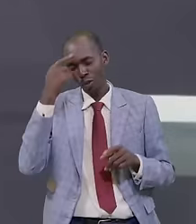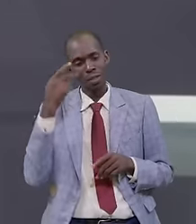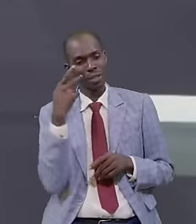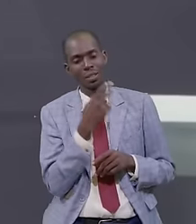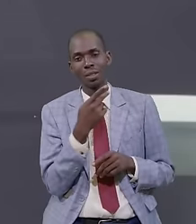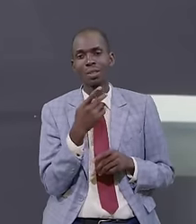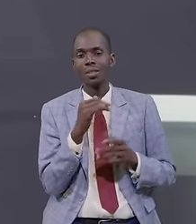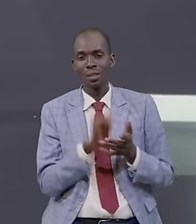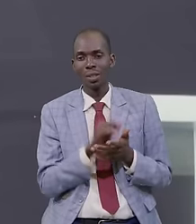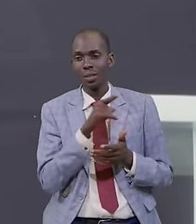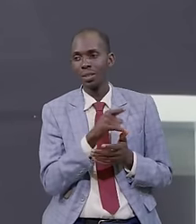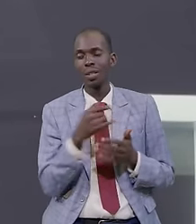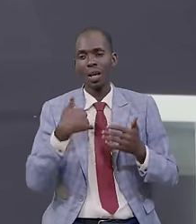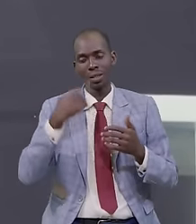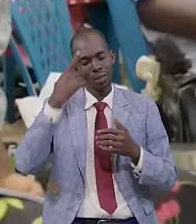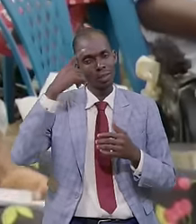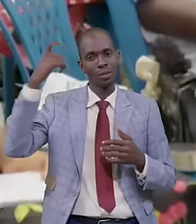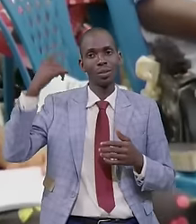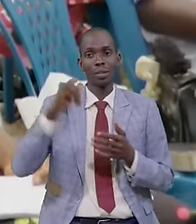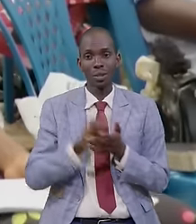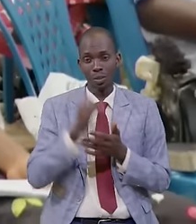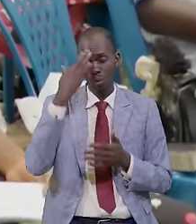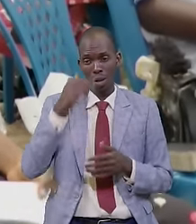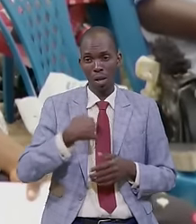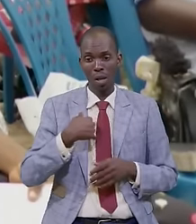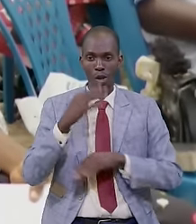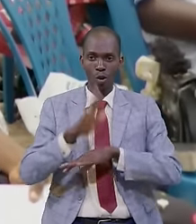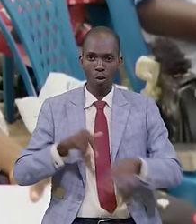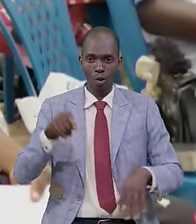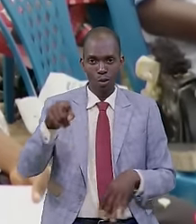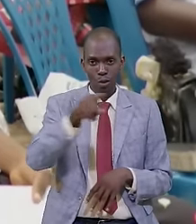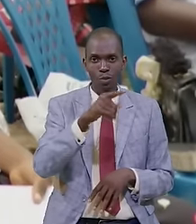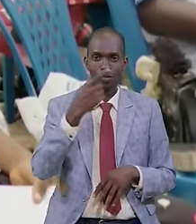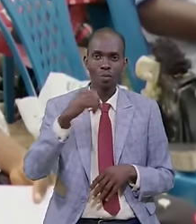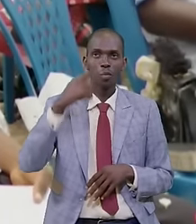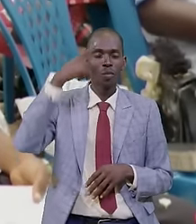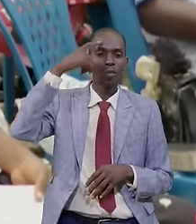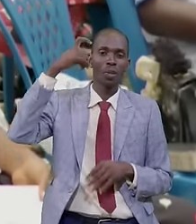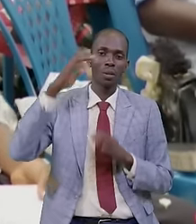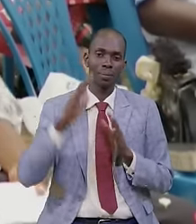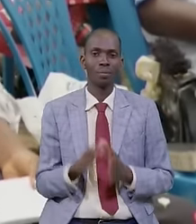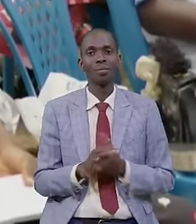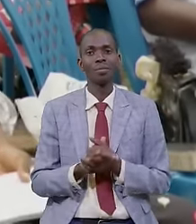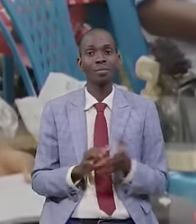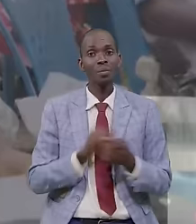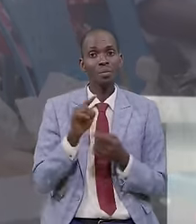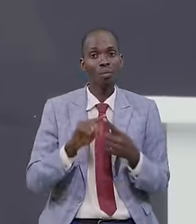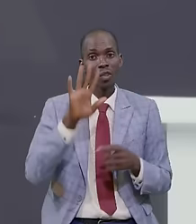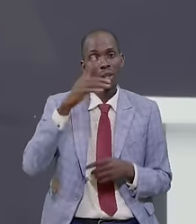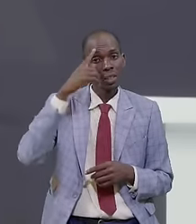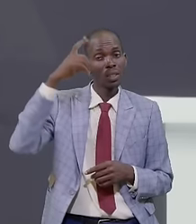I said, I call you the dreamer. When your dream takes possession of